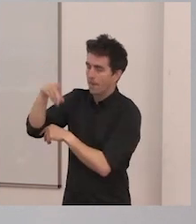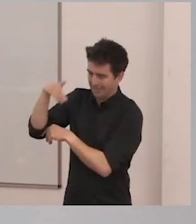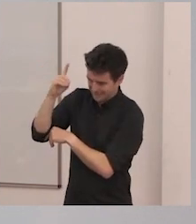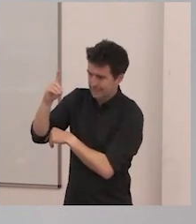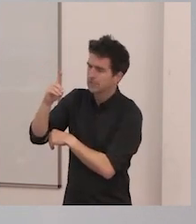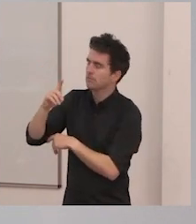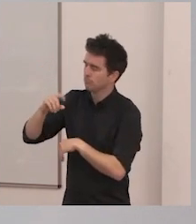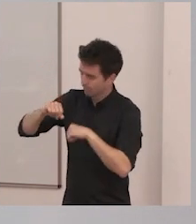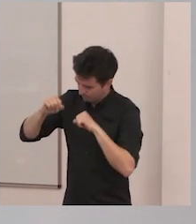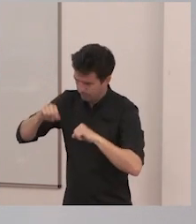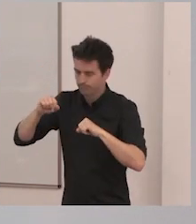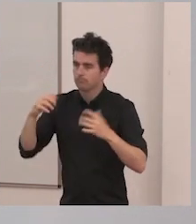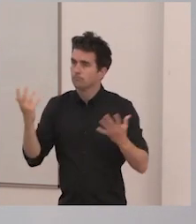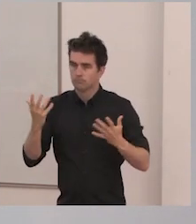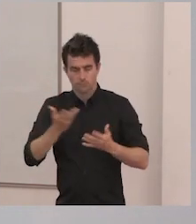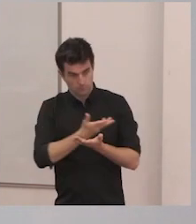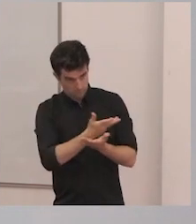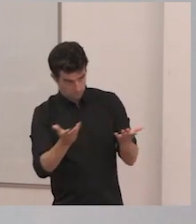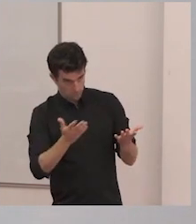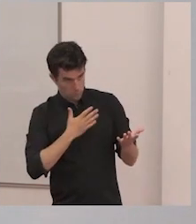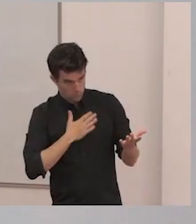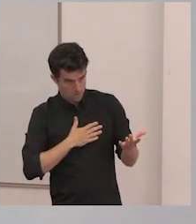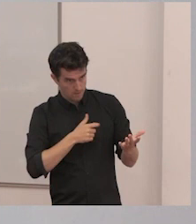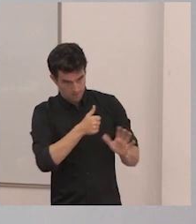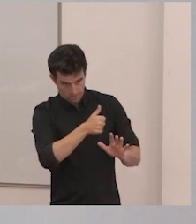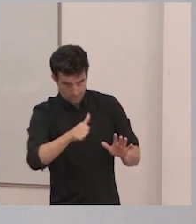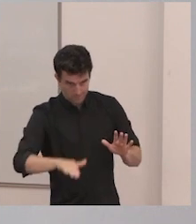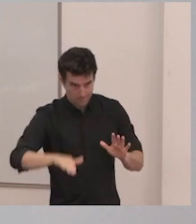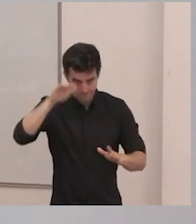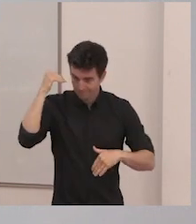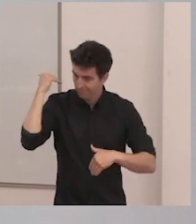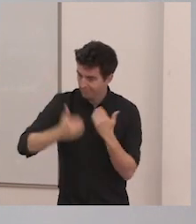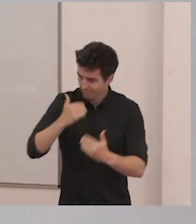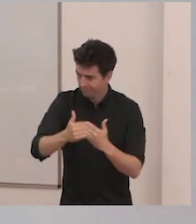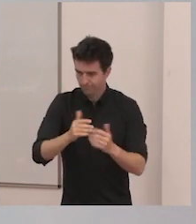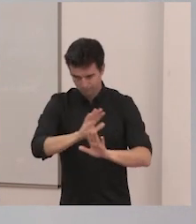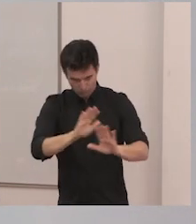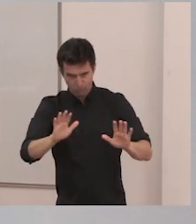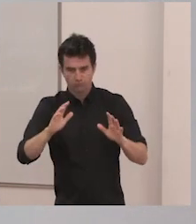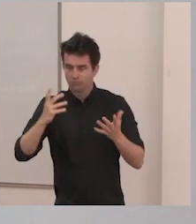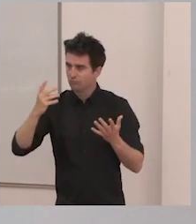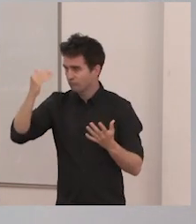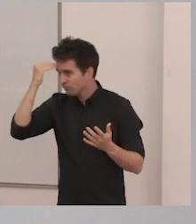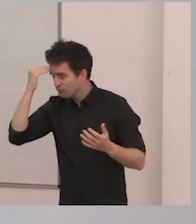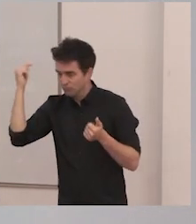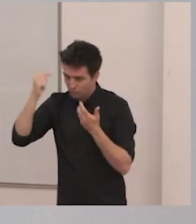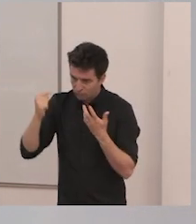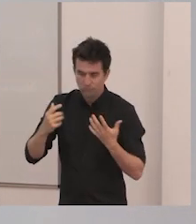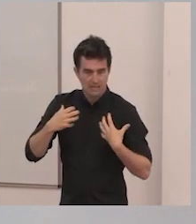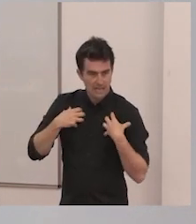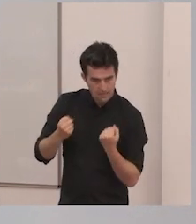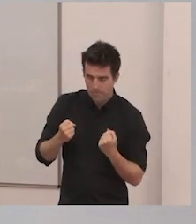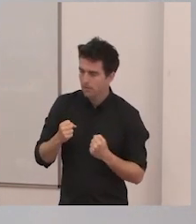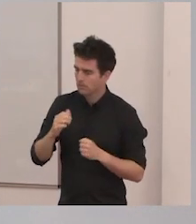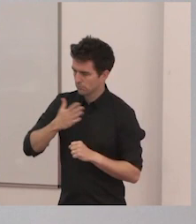torture, violence and abuse, and applies these principles to the unique and specific violations of